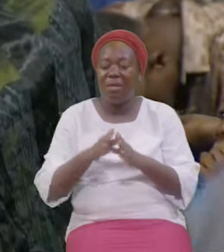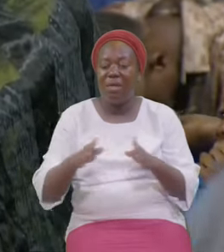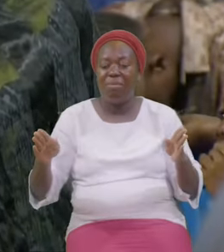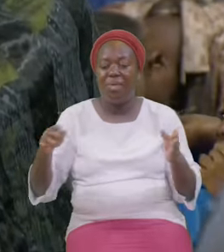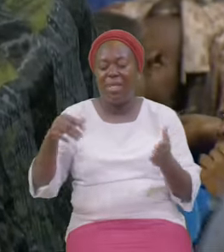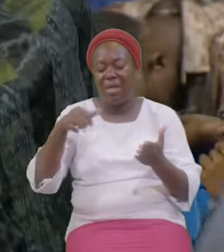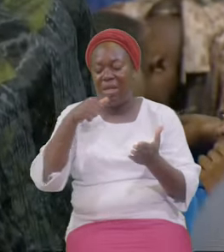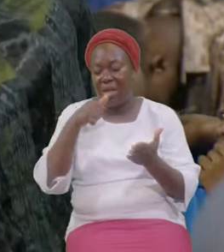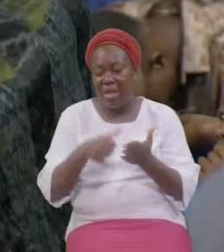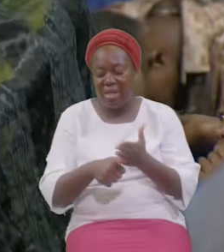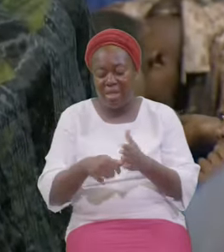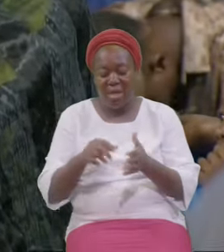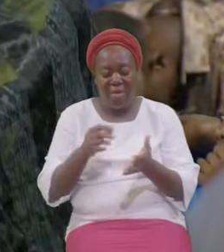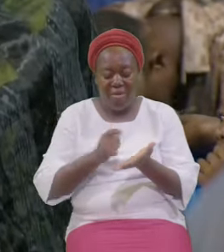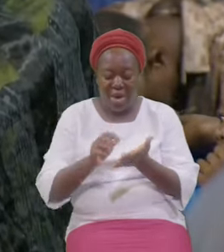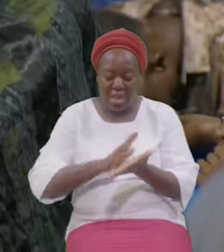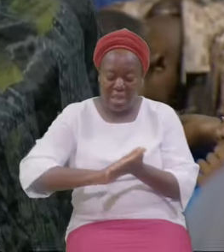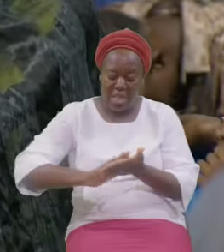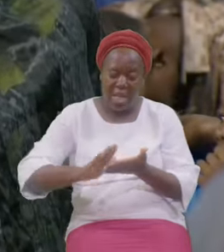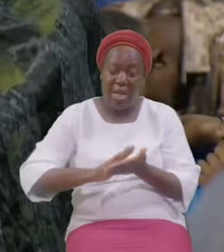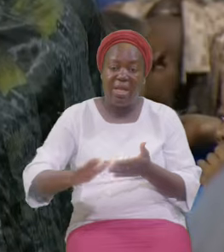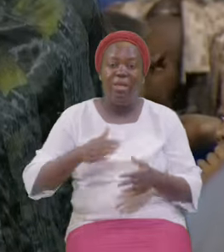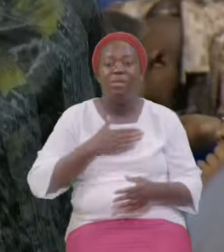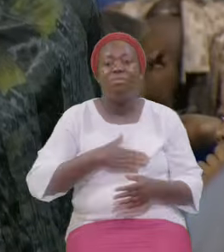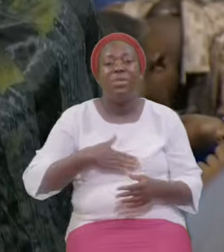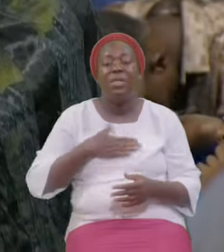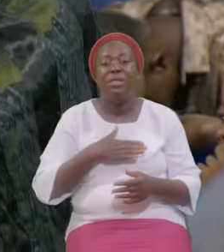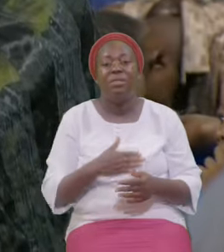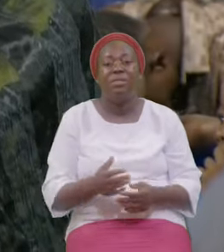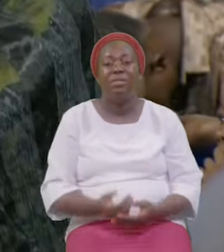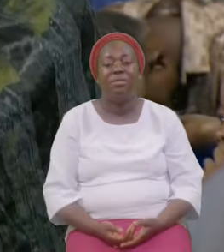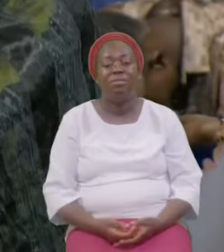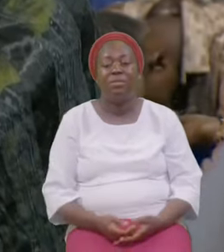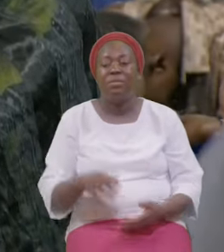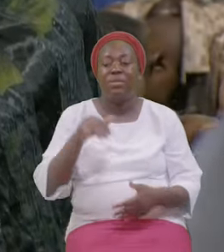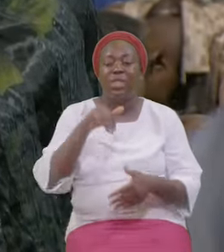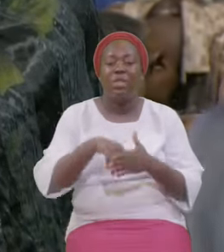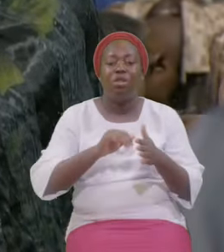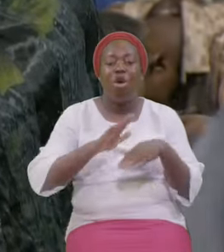legibly, correctly. Please, in all the place,